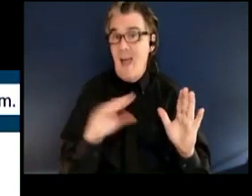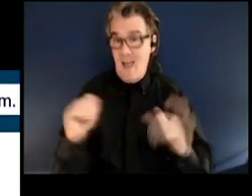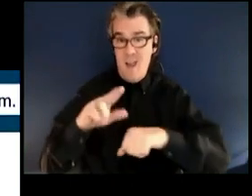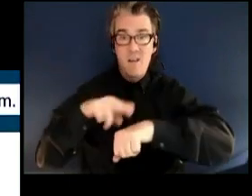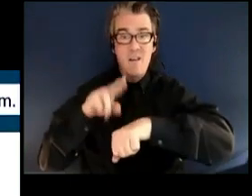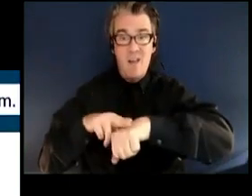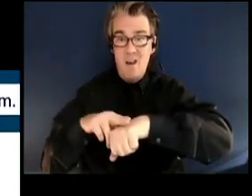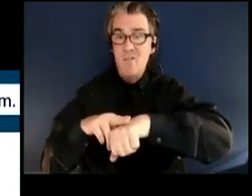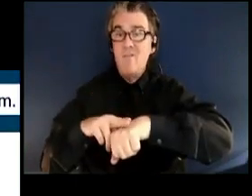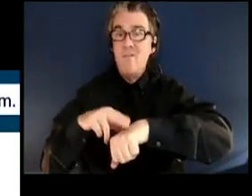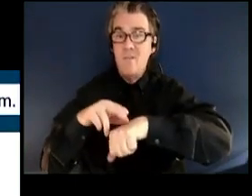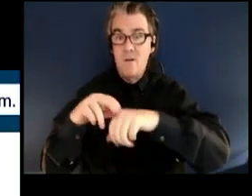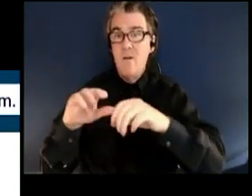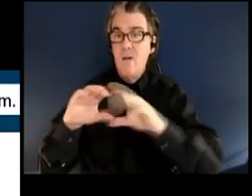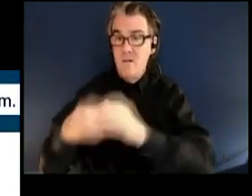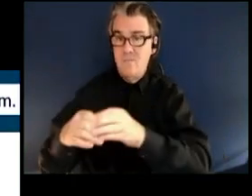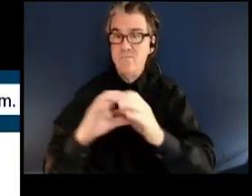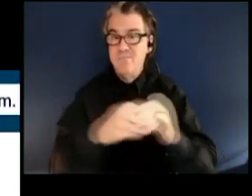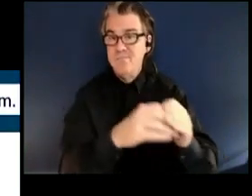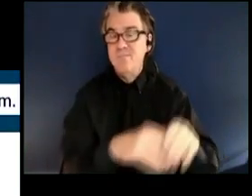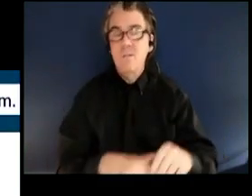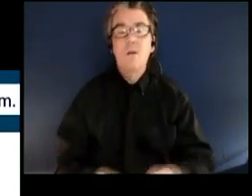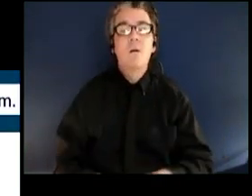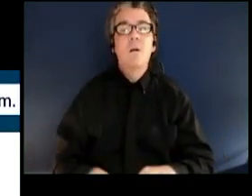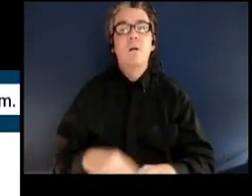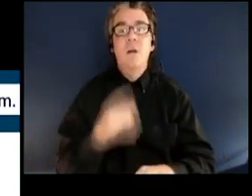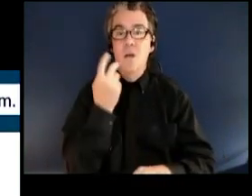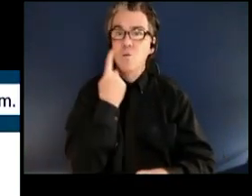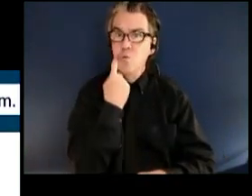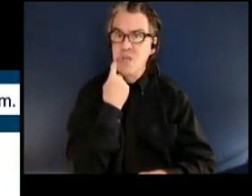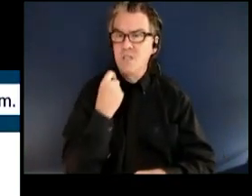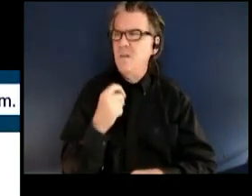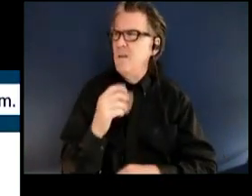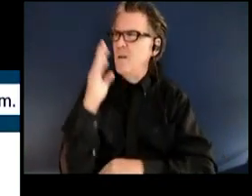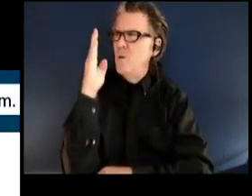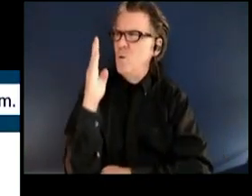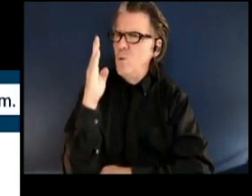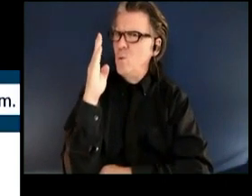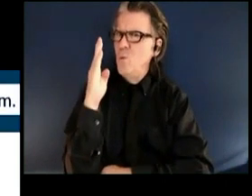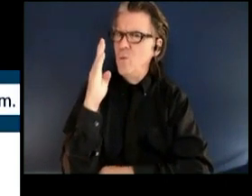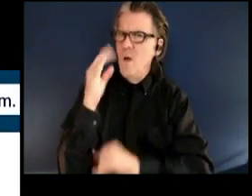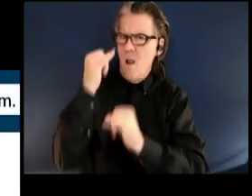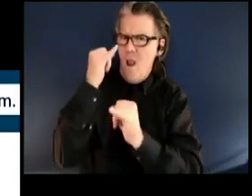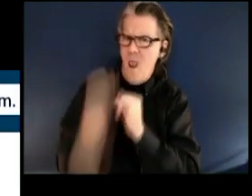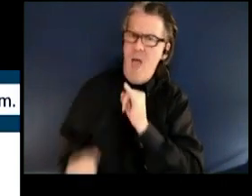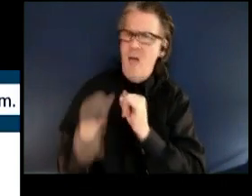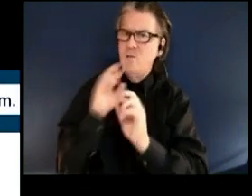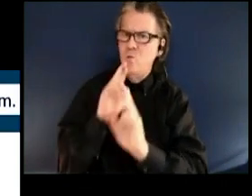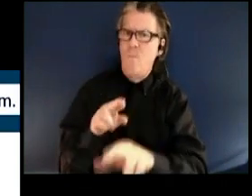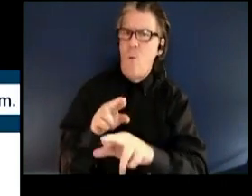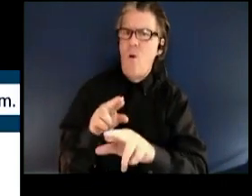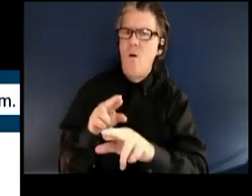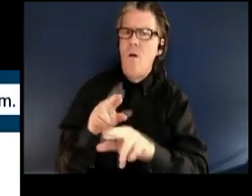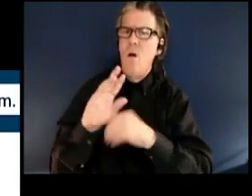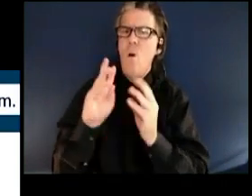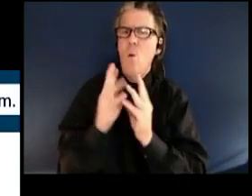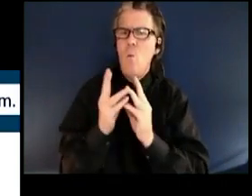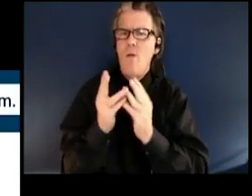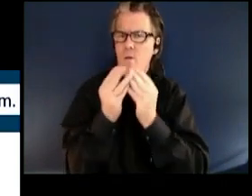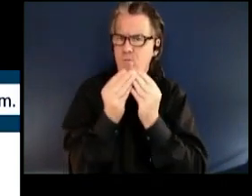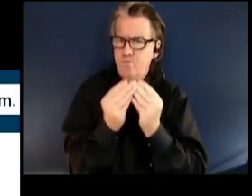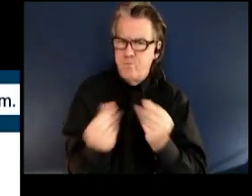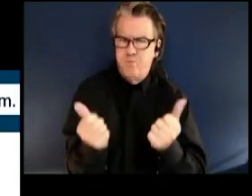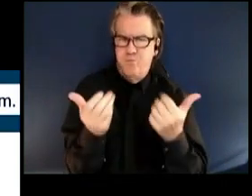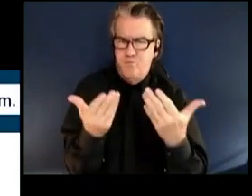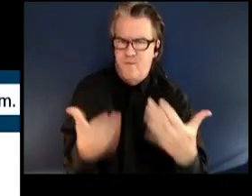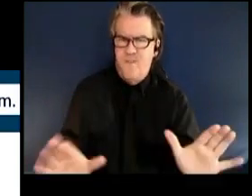hour. And so we've been working very hard to safely and efficiently restore